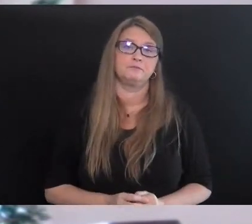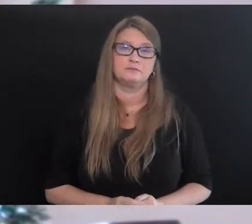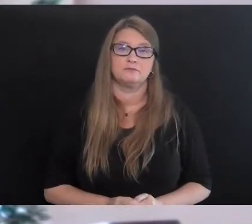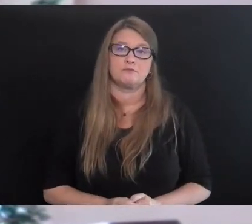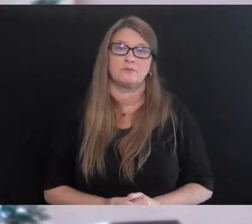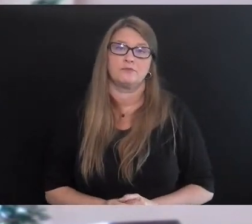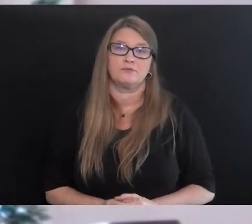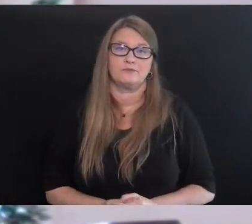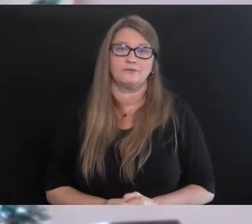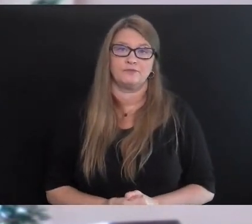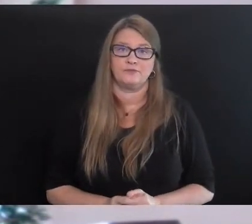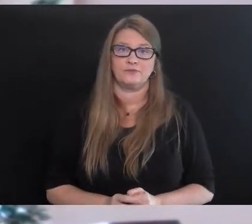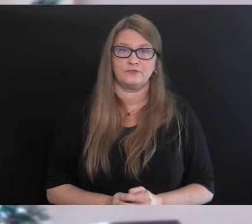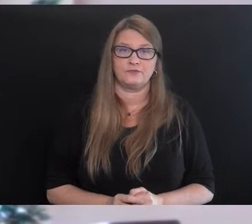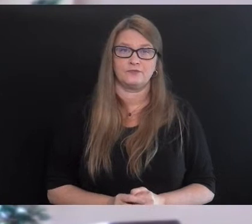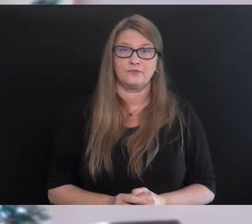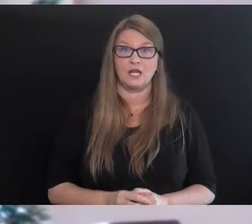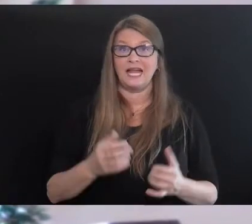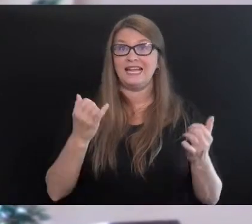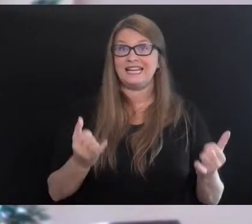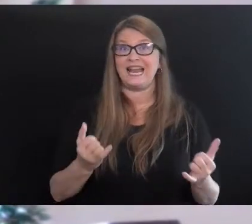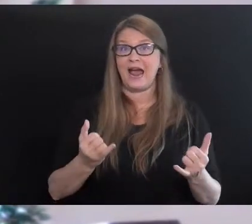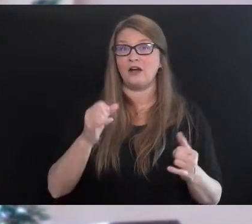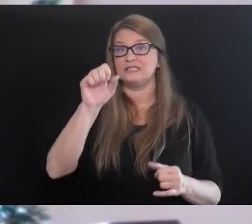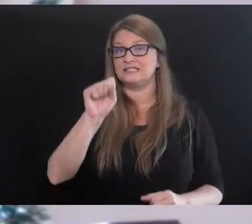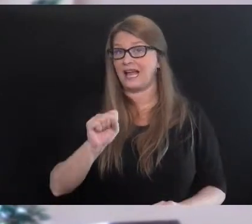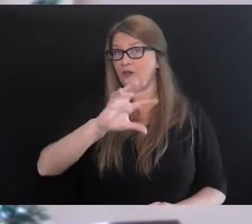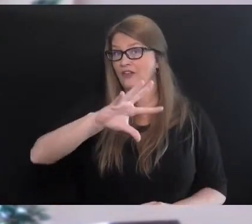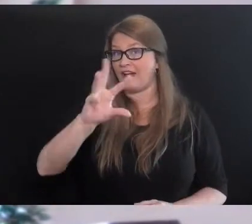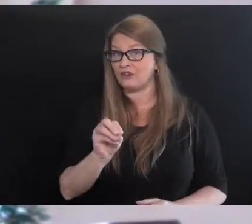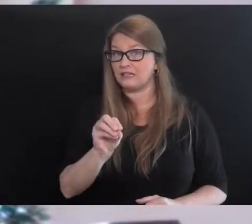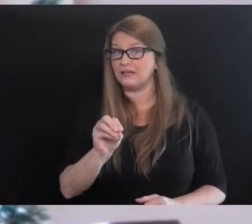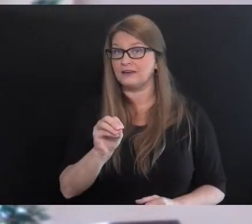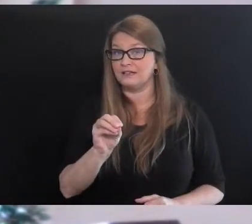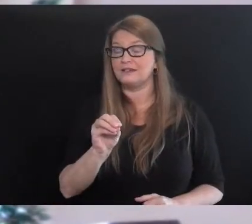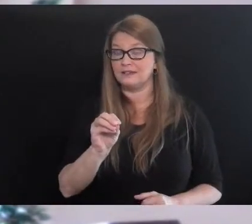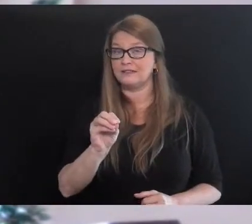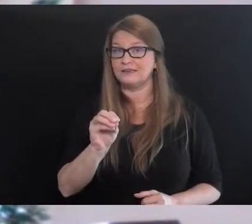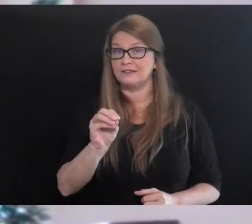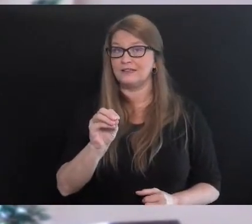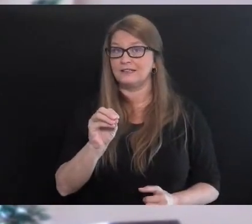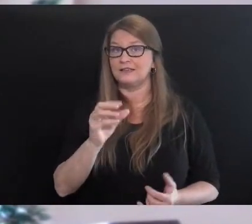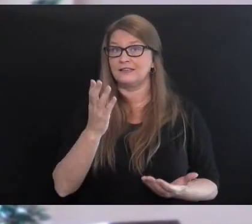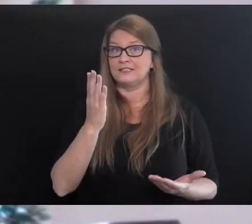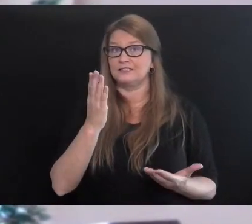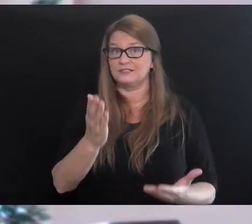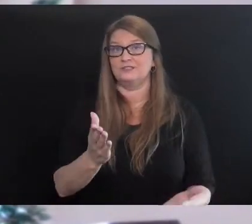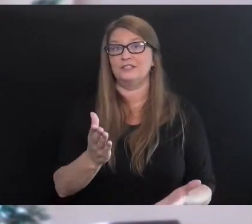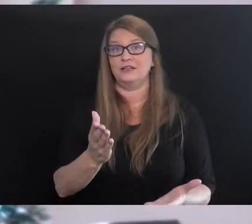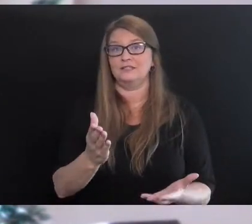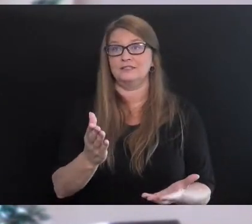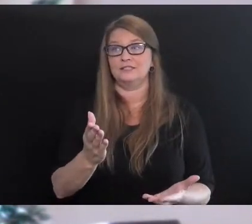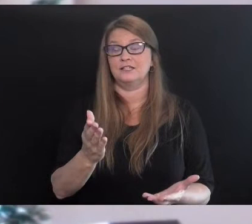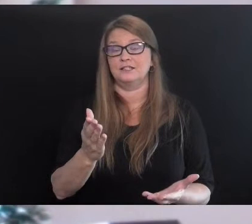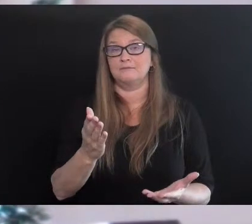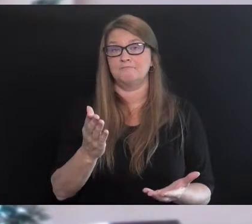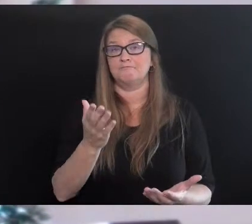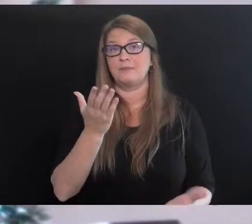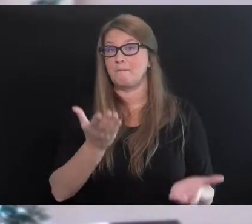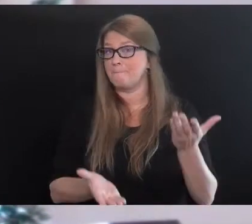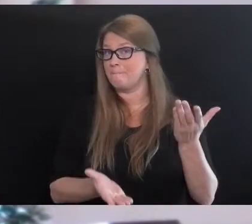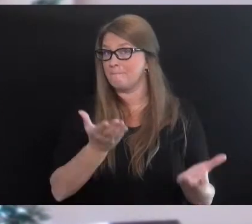Studies just out from South Africa suggest that there may be somewhat